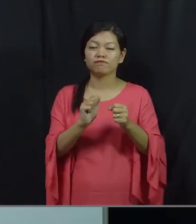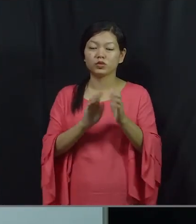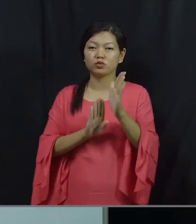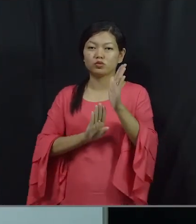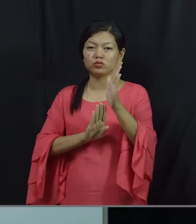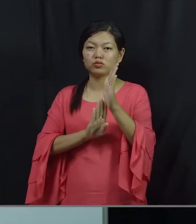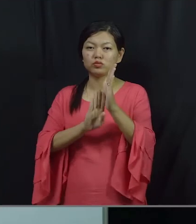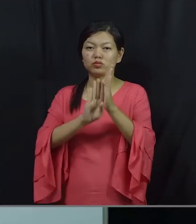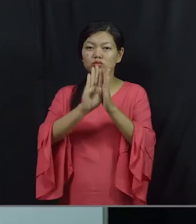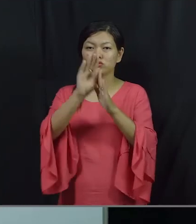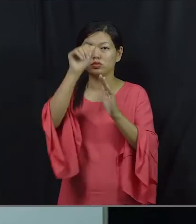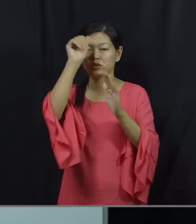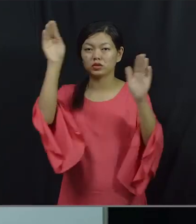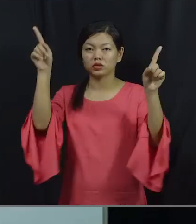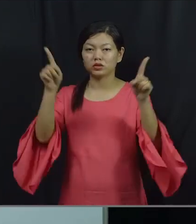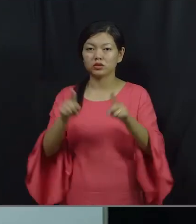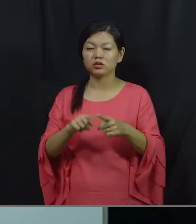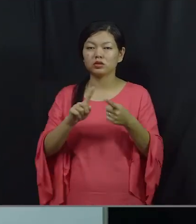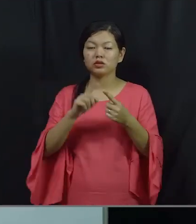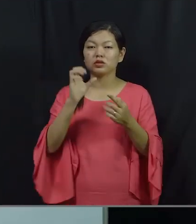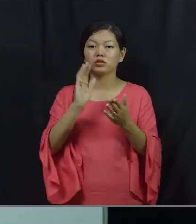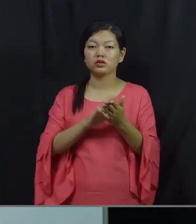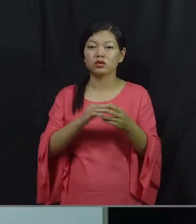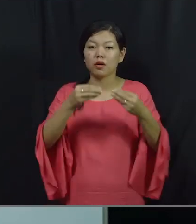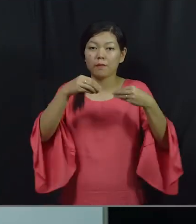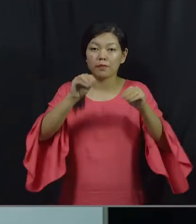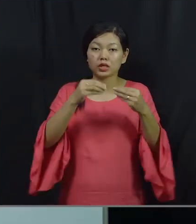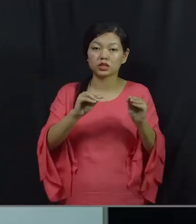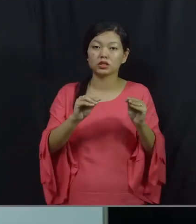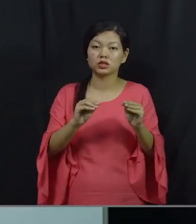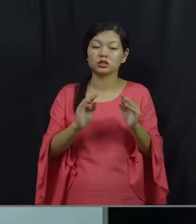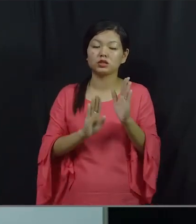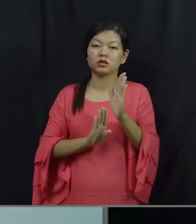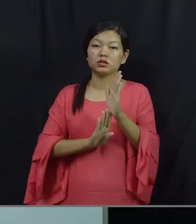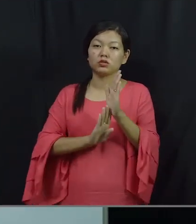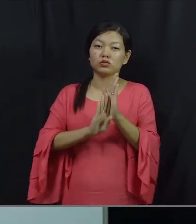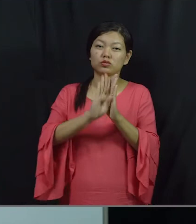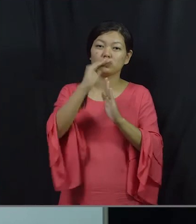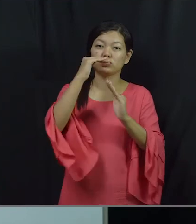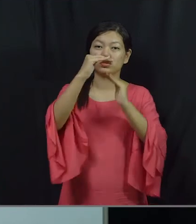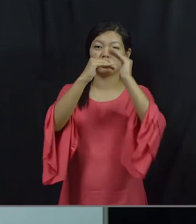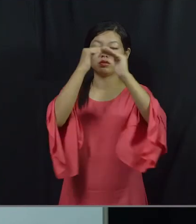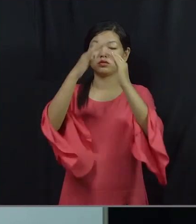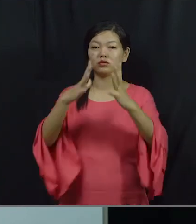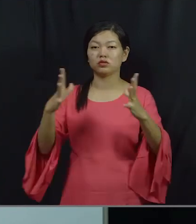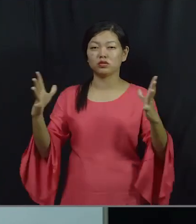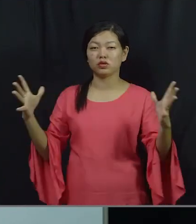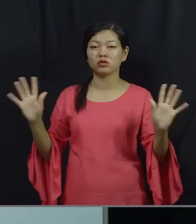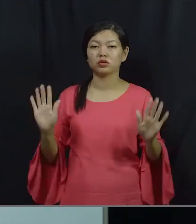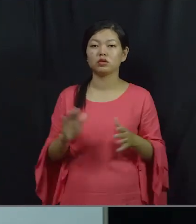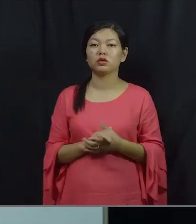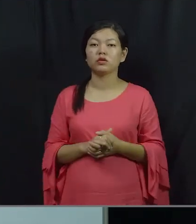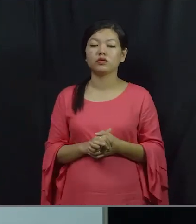impact in Indian's economy. Why? Because there has been a drastic, okay, structural changes in the field of commerce.